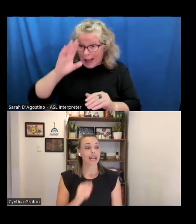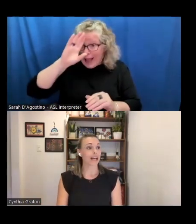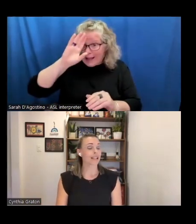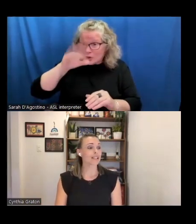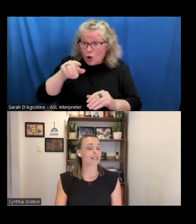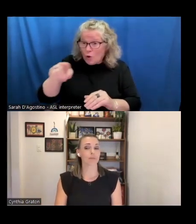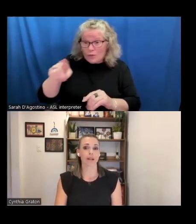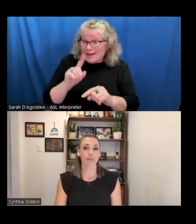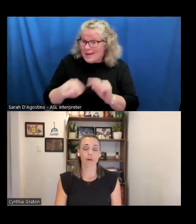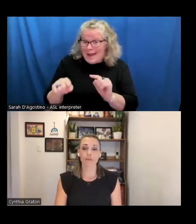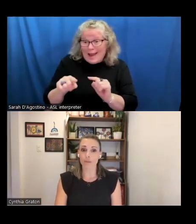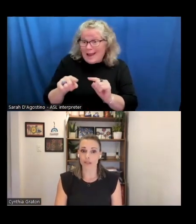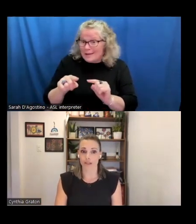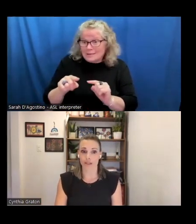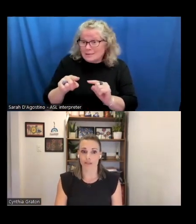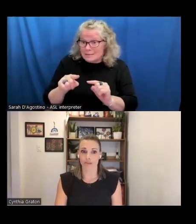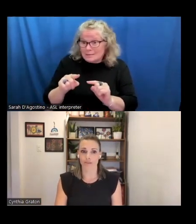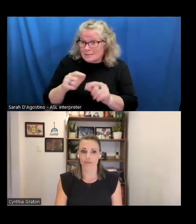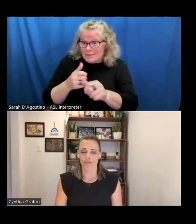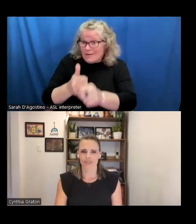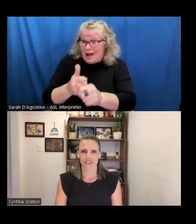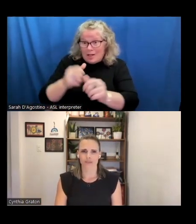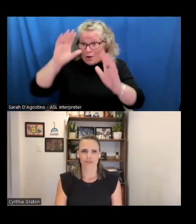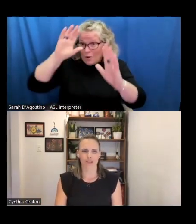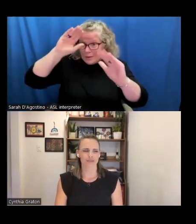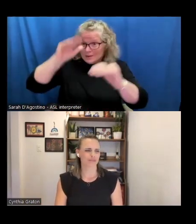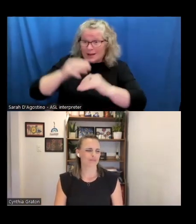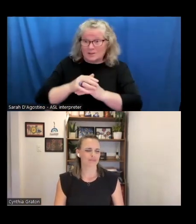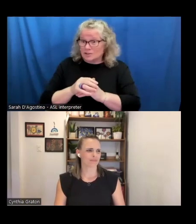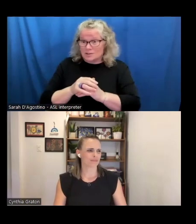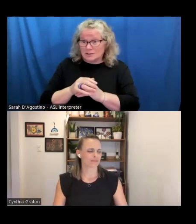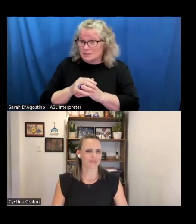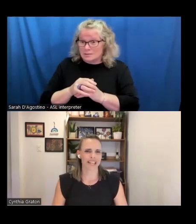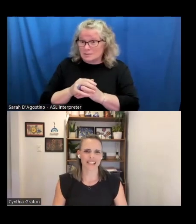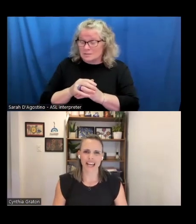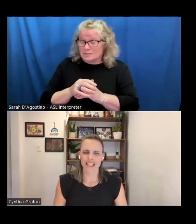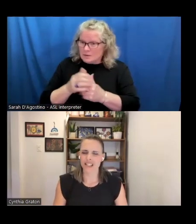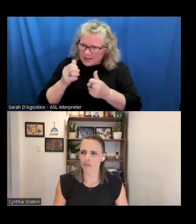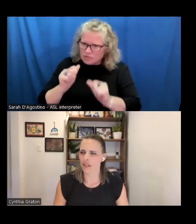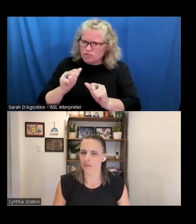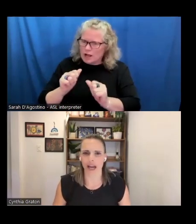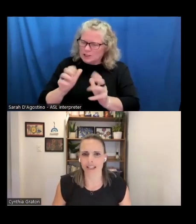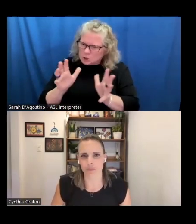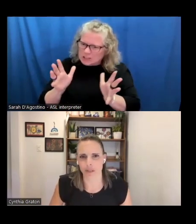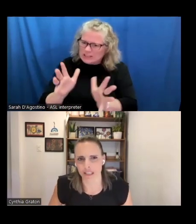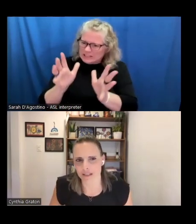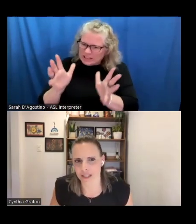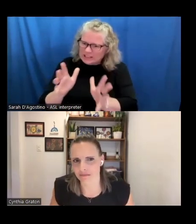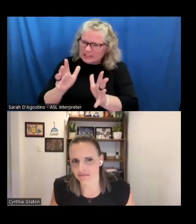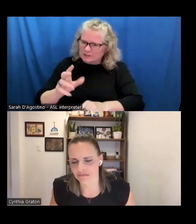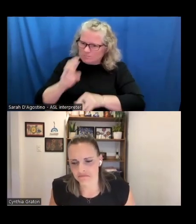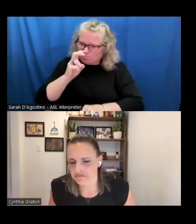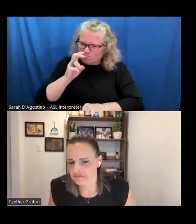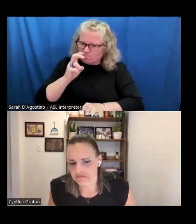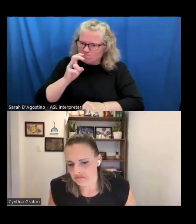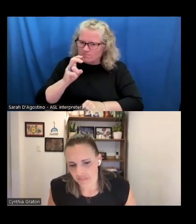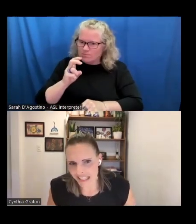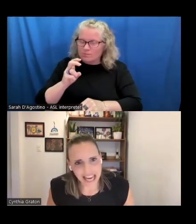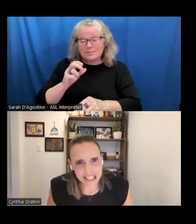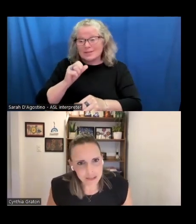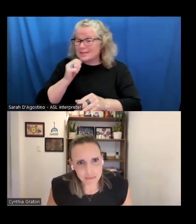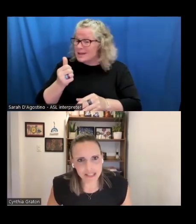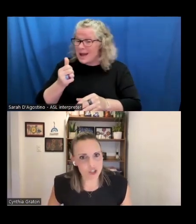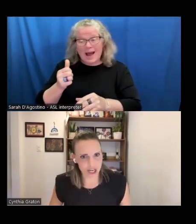meet elicit better performance. But that hasn't been my experience.